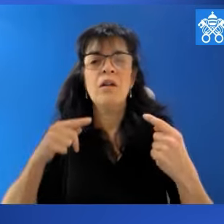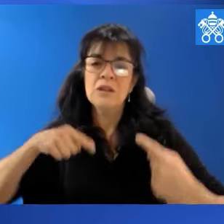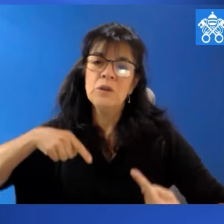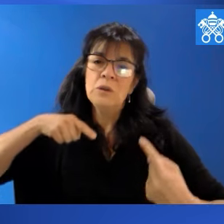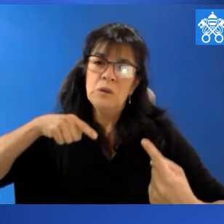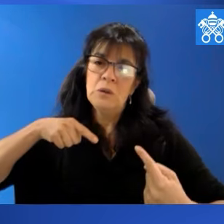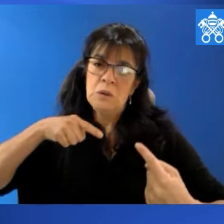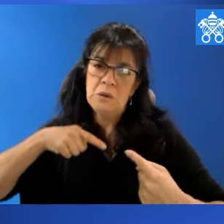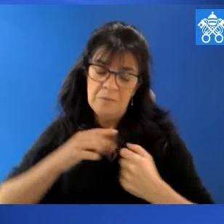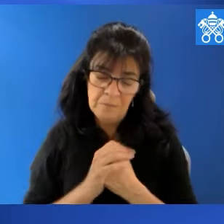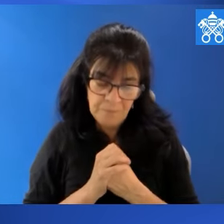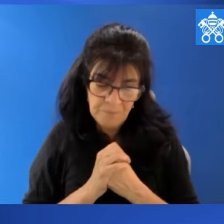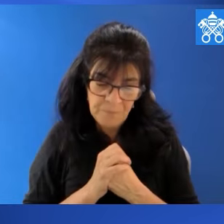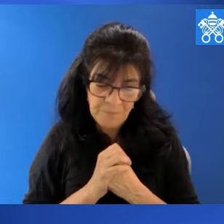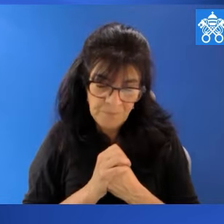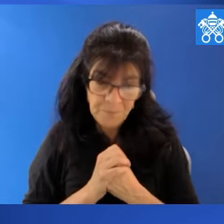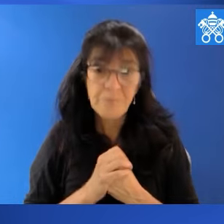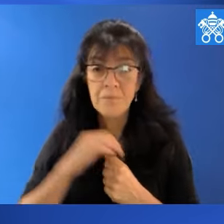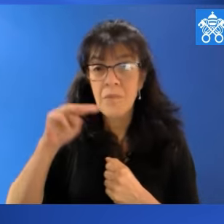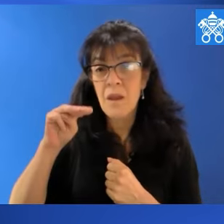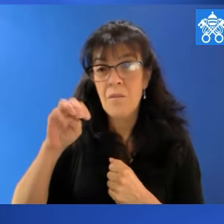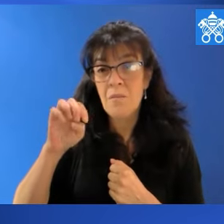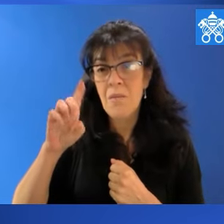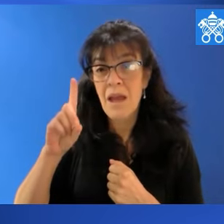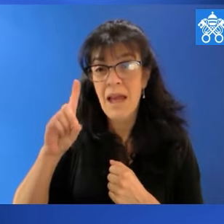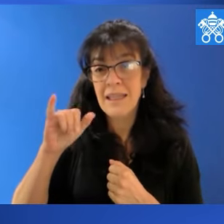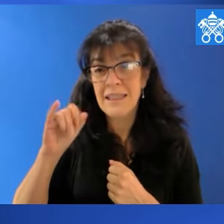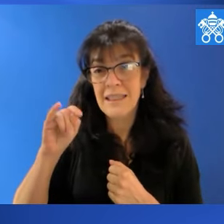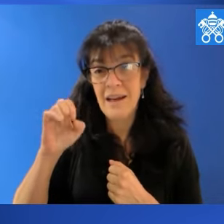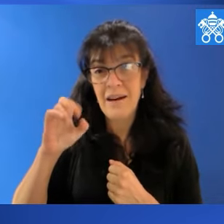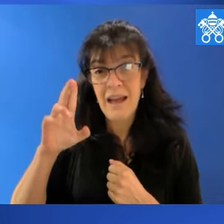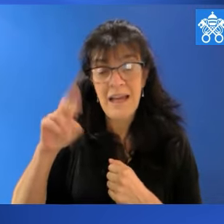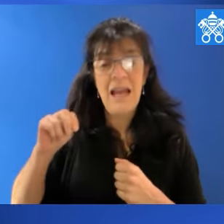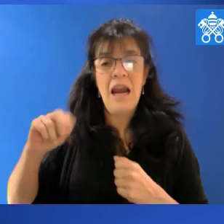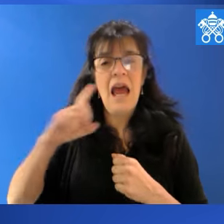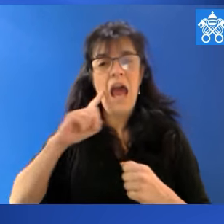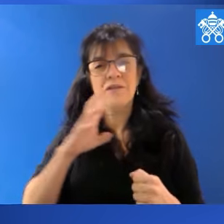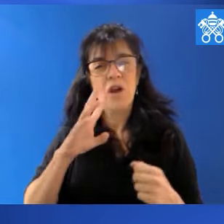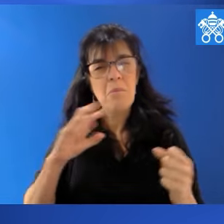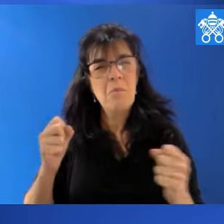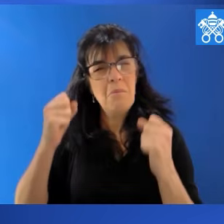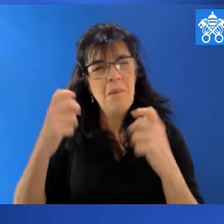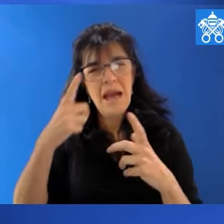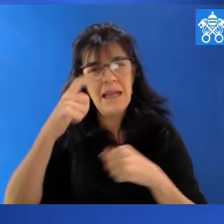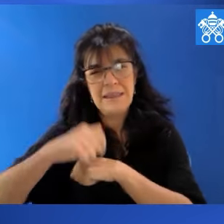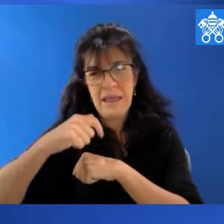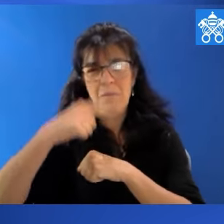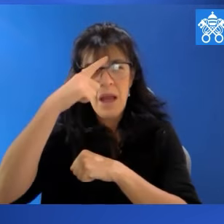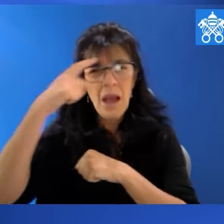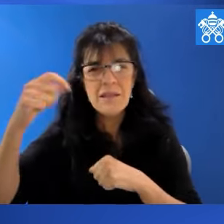I have spoken about the Mediterranean many times because I am the Bishop of Rome and because it